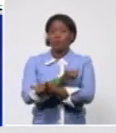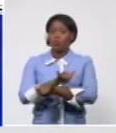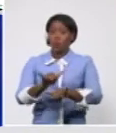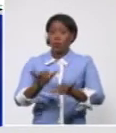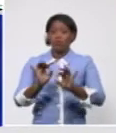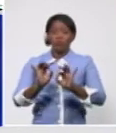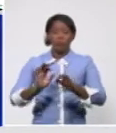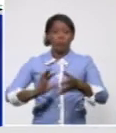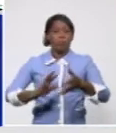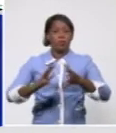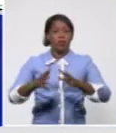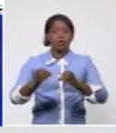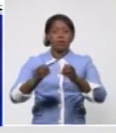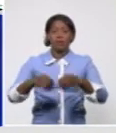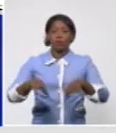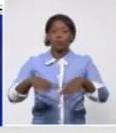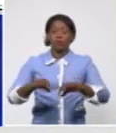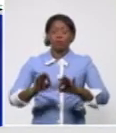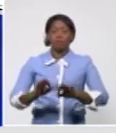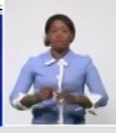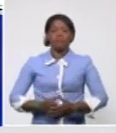1,015,105 cases and